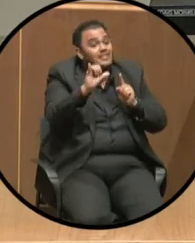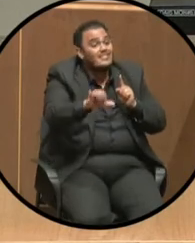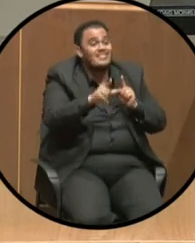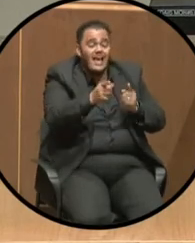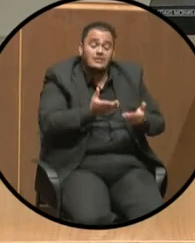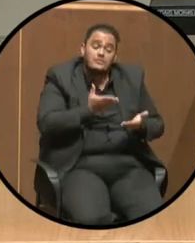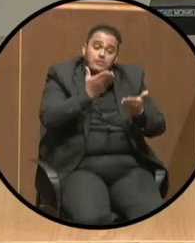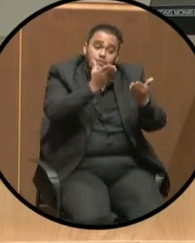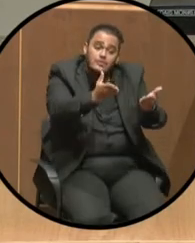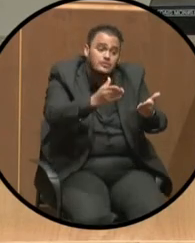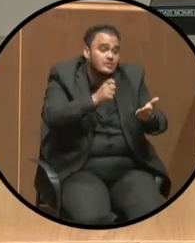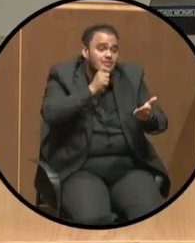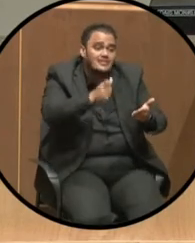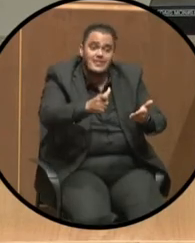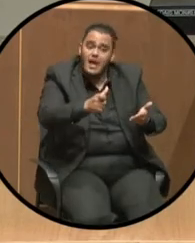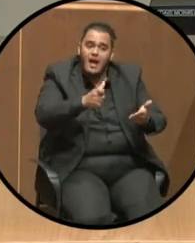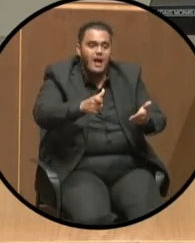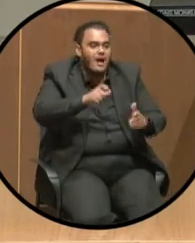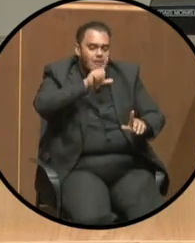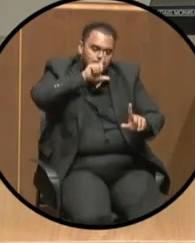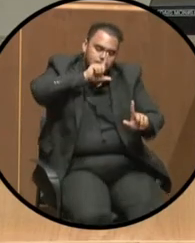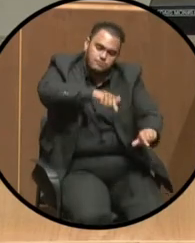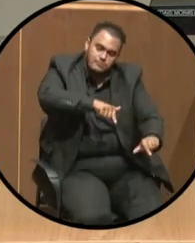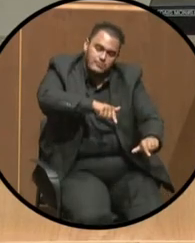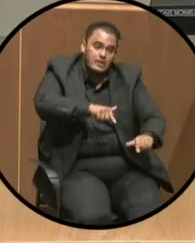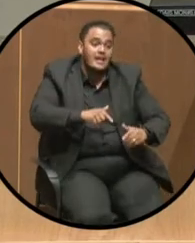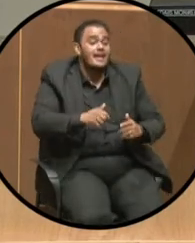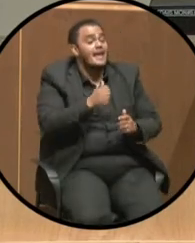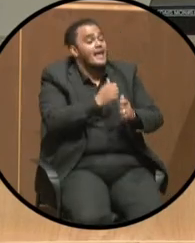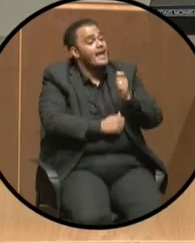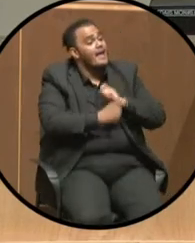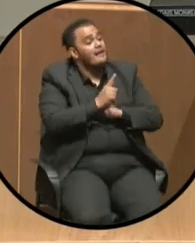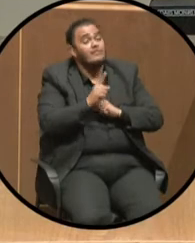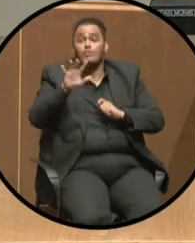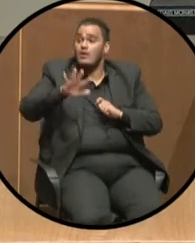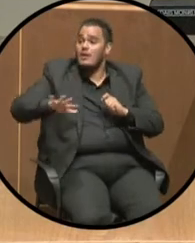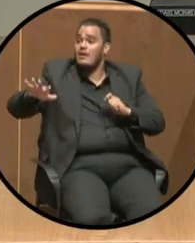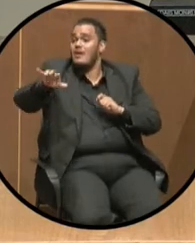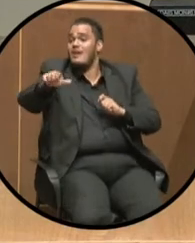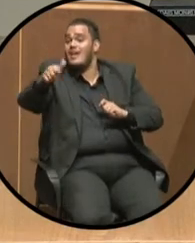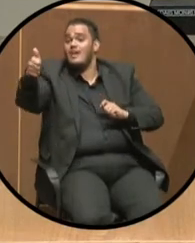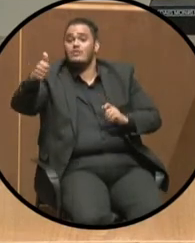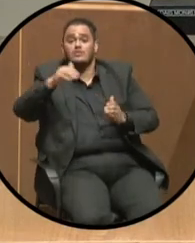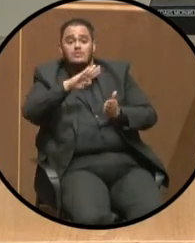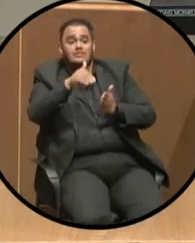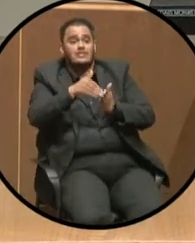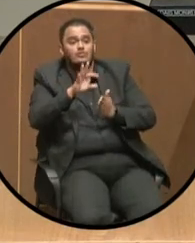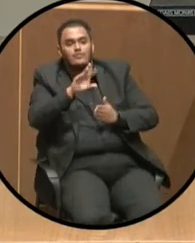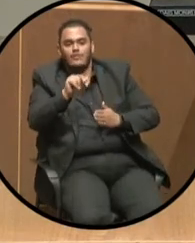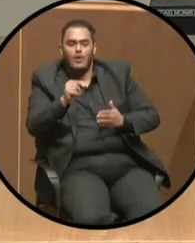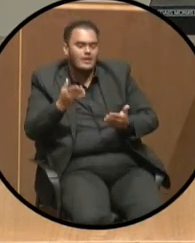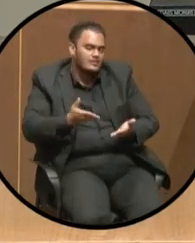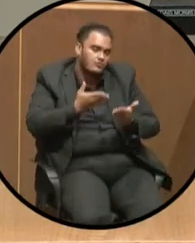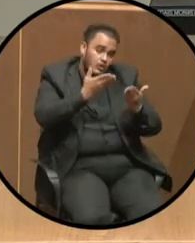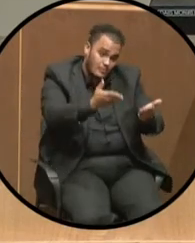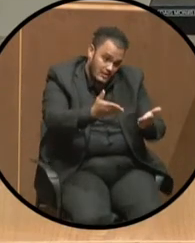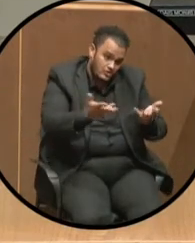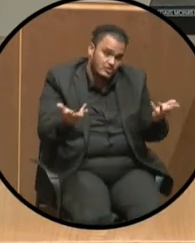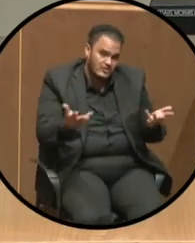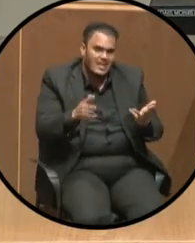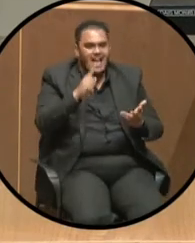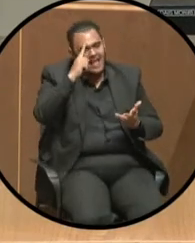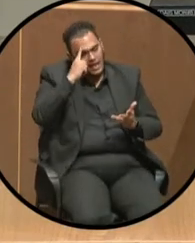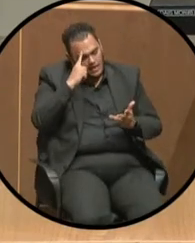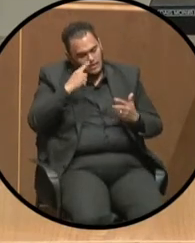mandate. Everywhere else in the Central Florida area, there is recommendations. There is not mandates. It has to be left up to